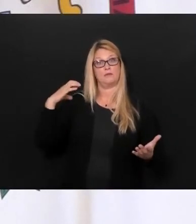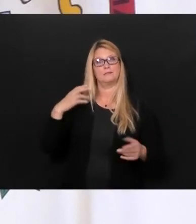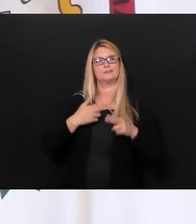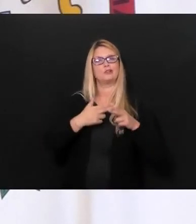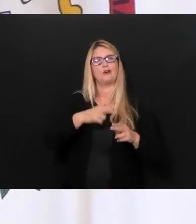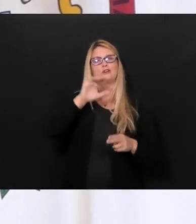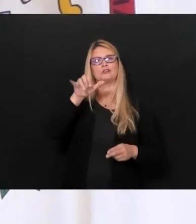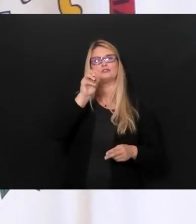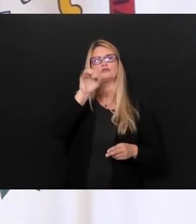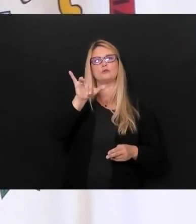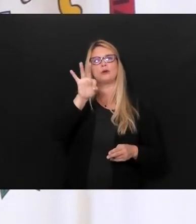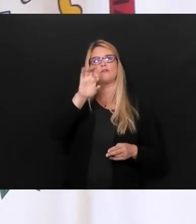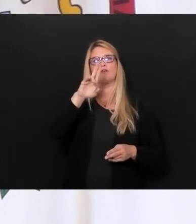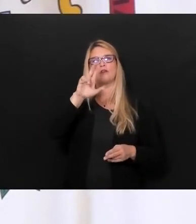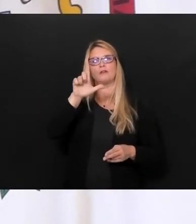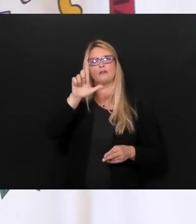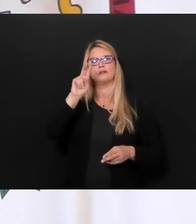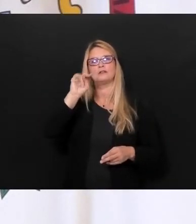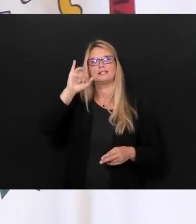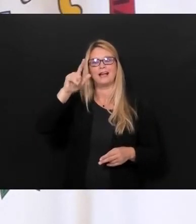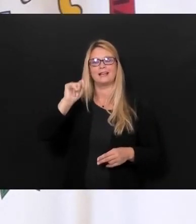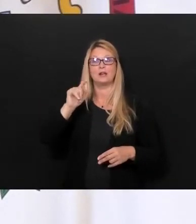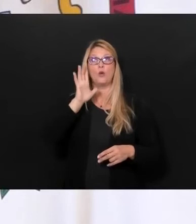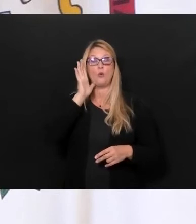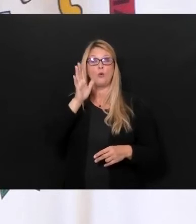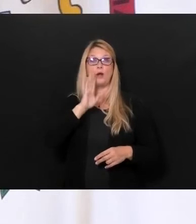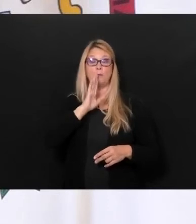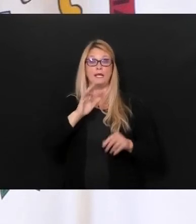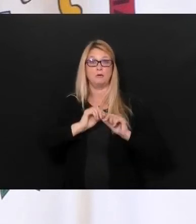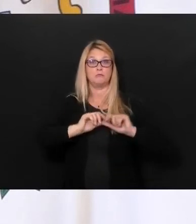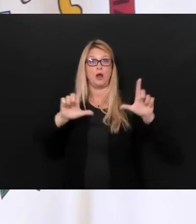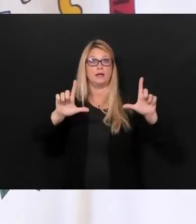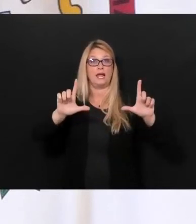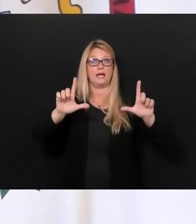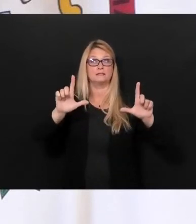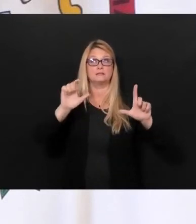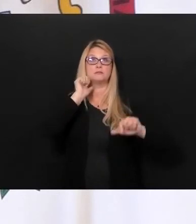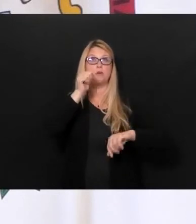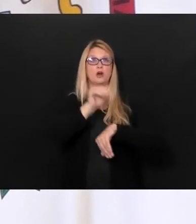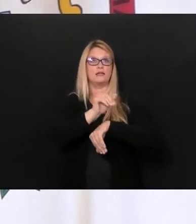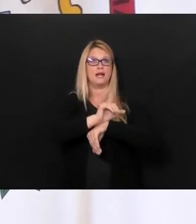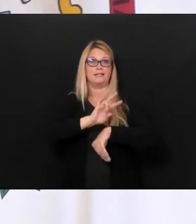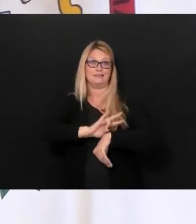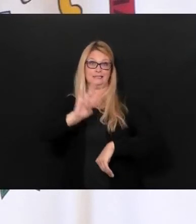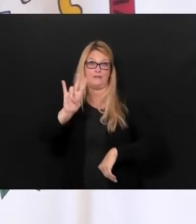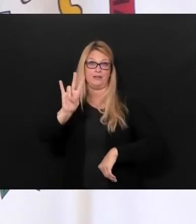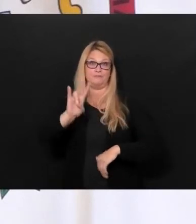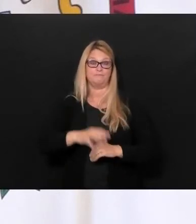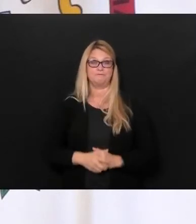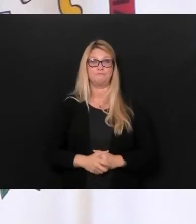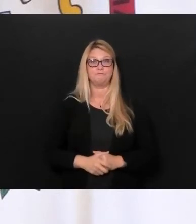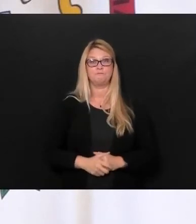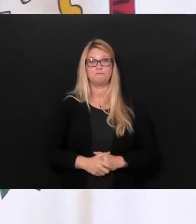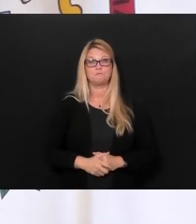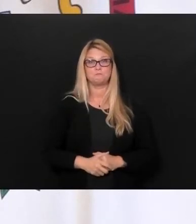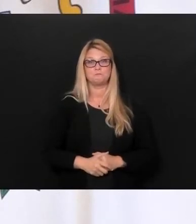it will air tonight. I'm sorry, it will air tomorrow night at 7 p.m.